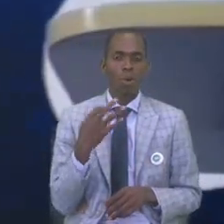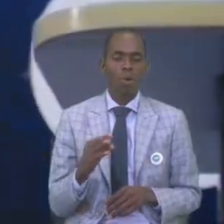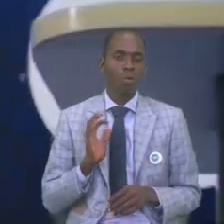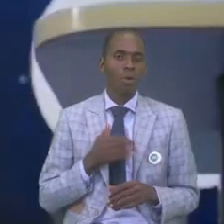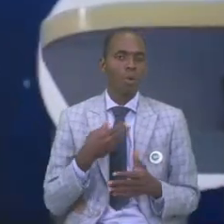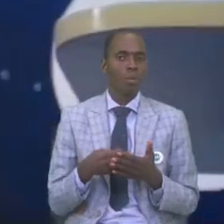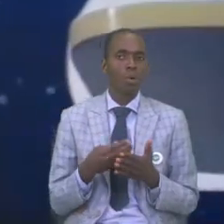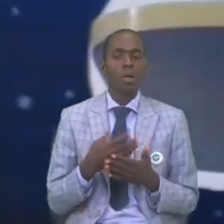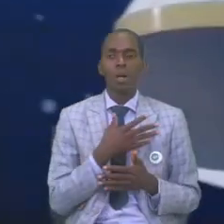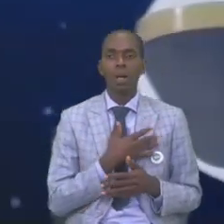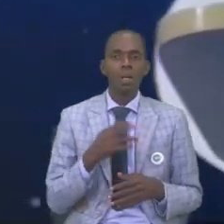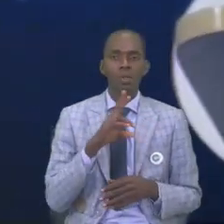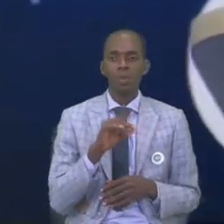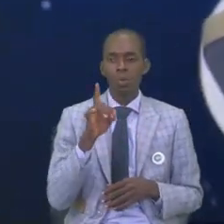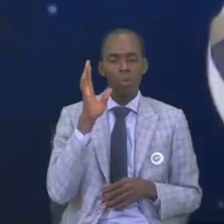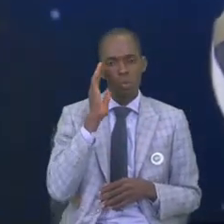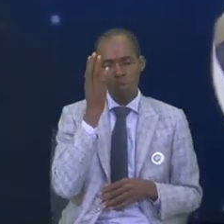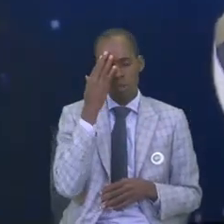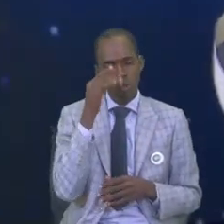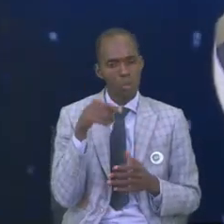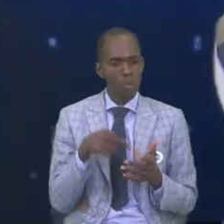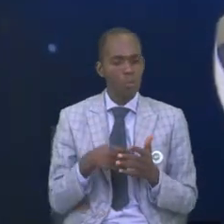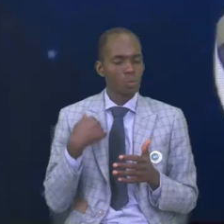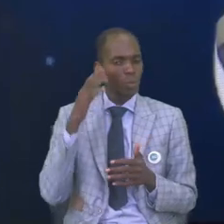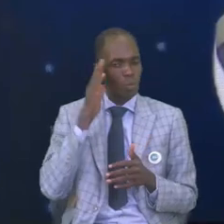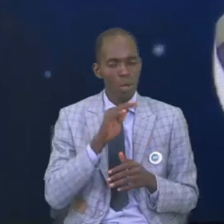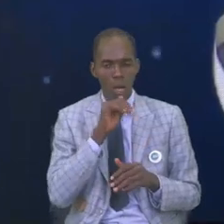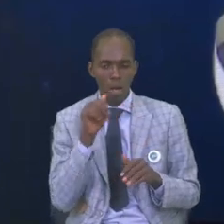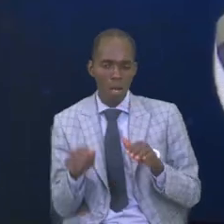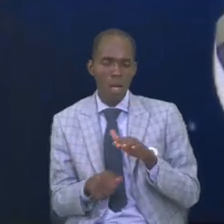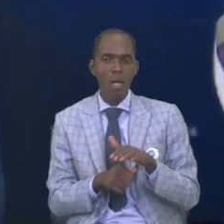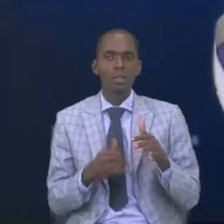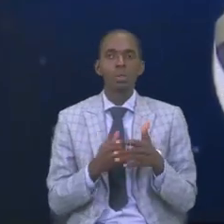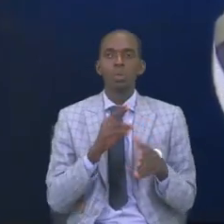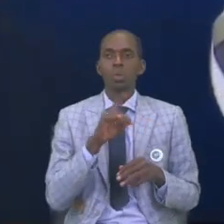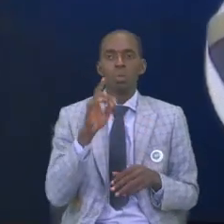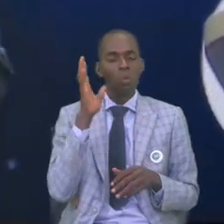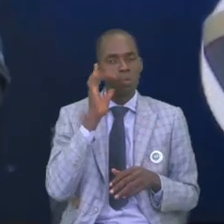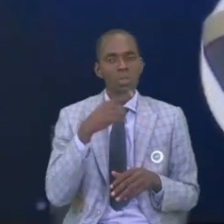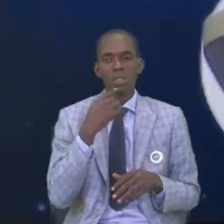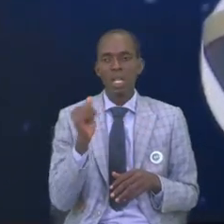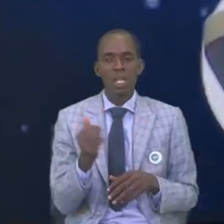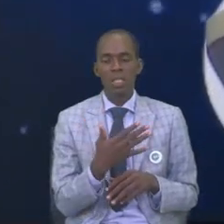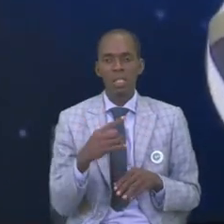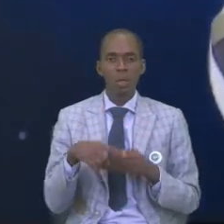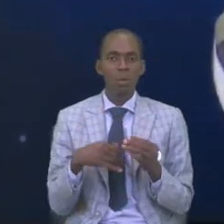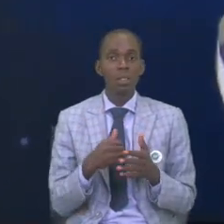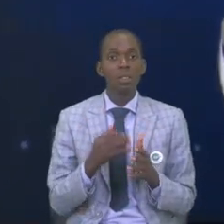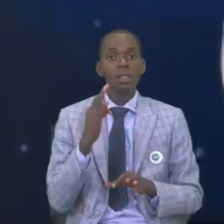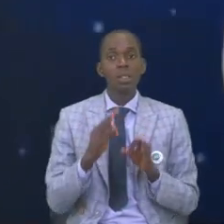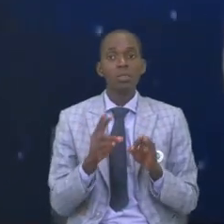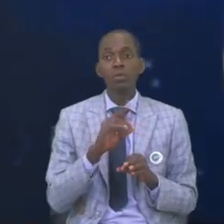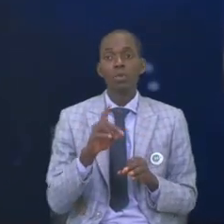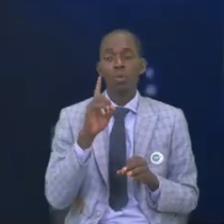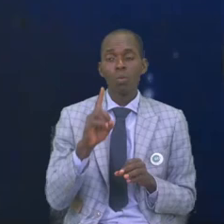nobody will know this, will cover it up, and nobody will ever say anything about it. If anybody says